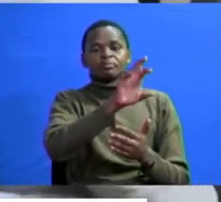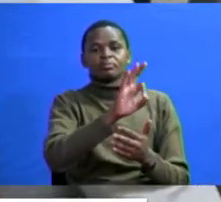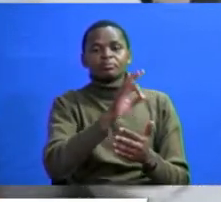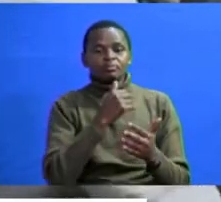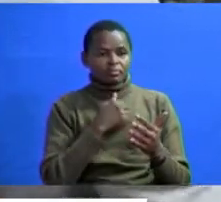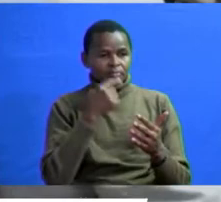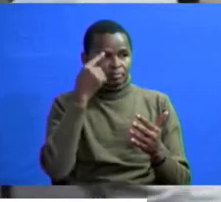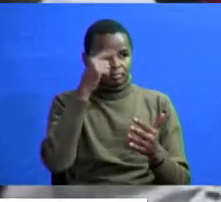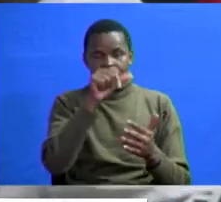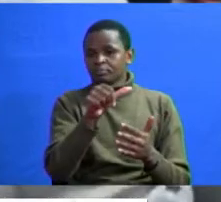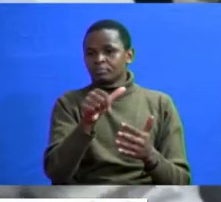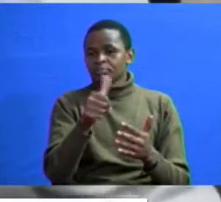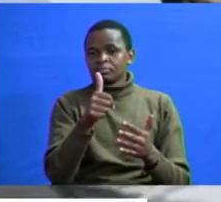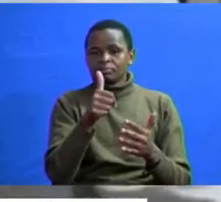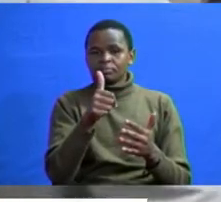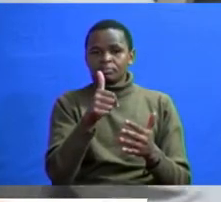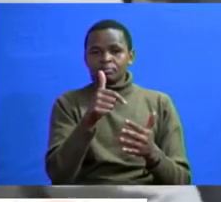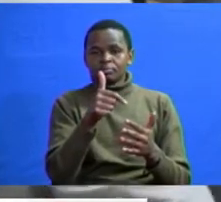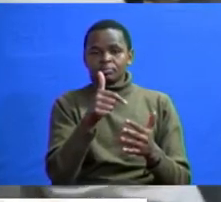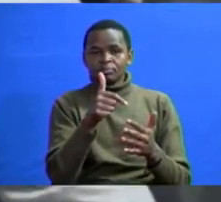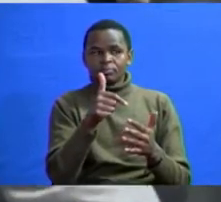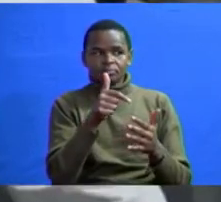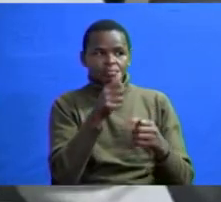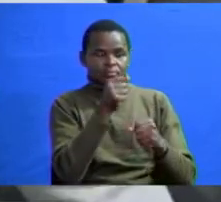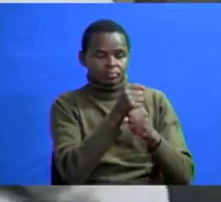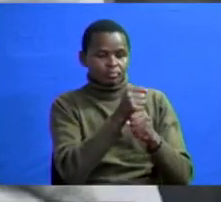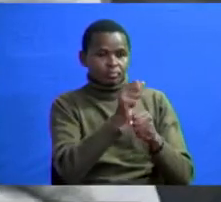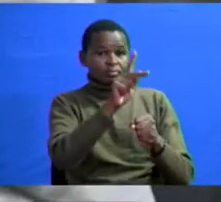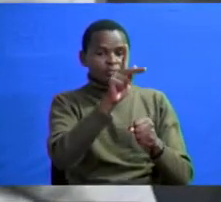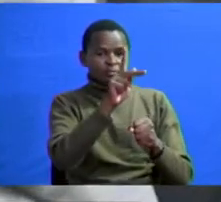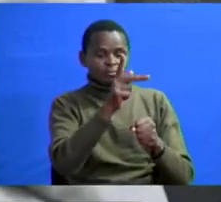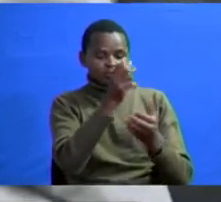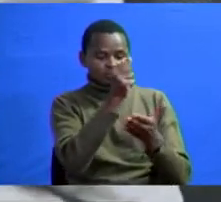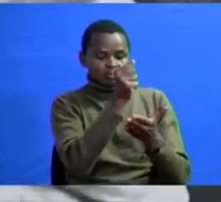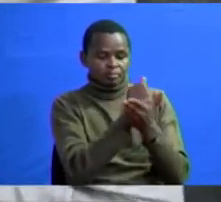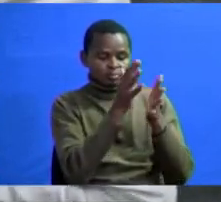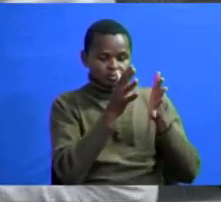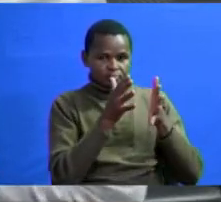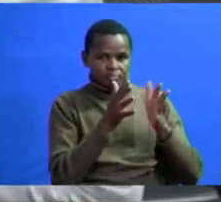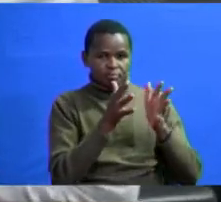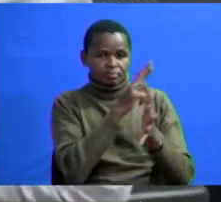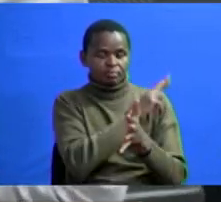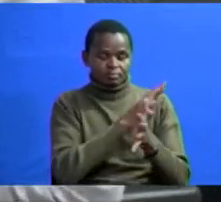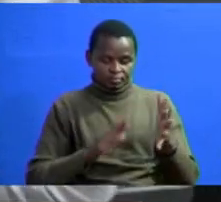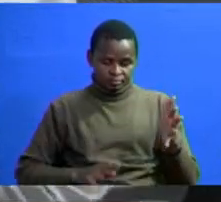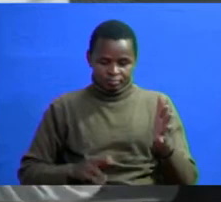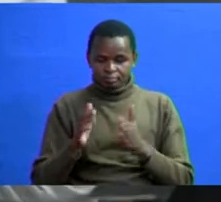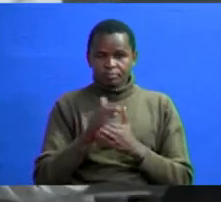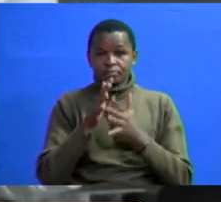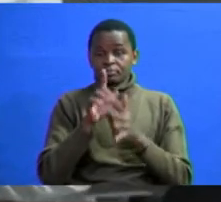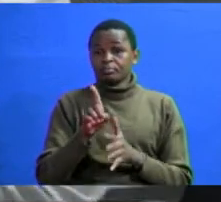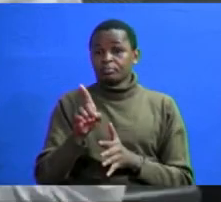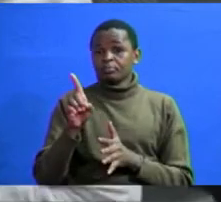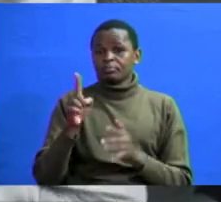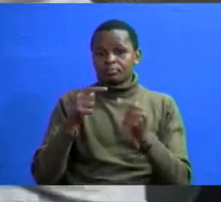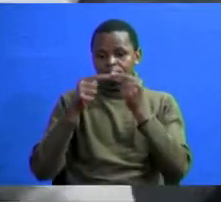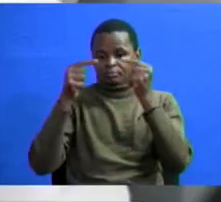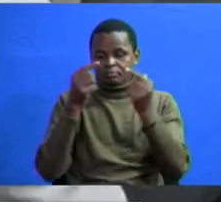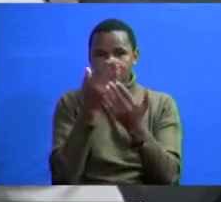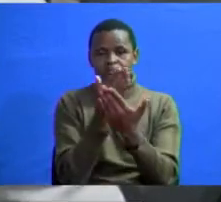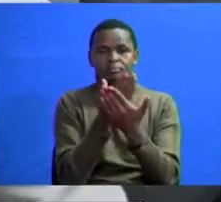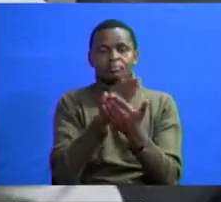rubbed others the wrong shoulders. Federation of Kenya Employers and a section of religious leaders are among those opposing the proposed